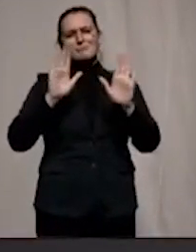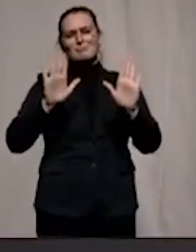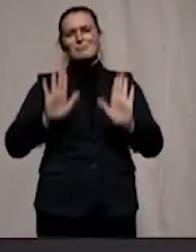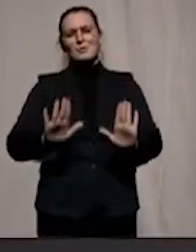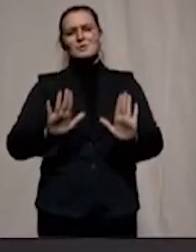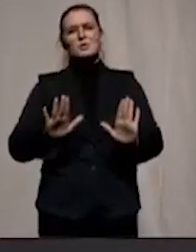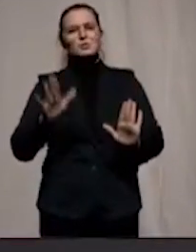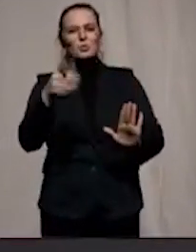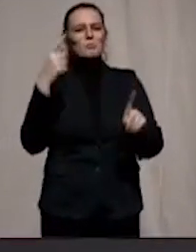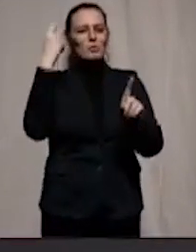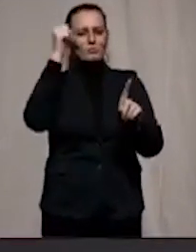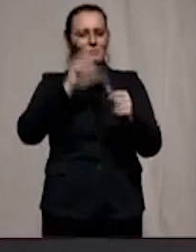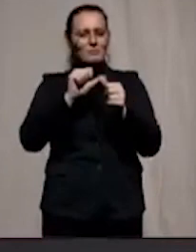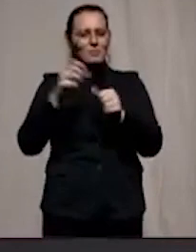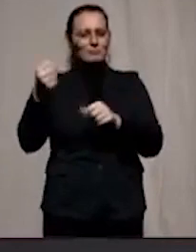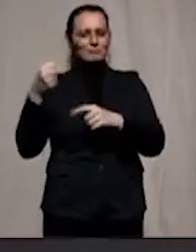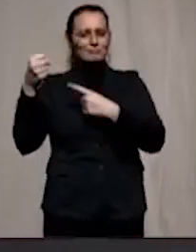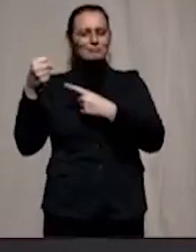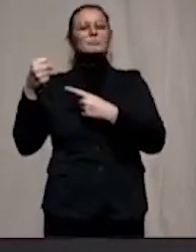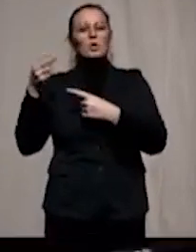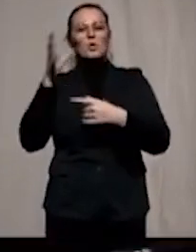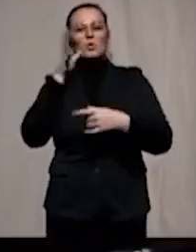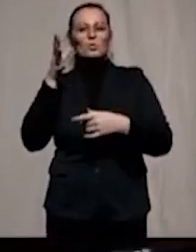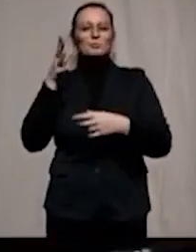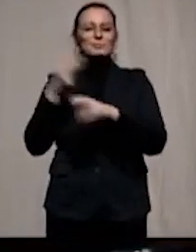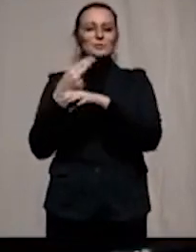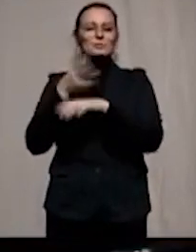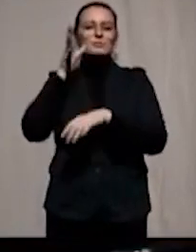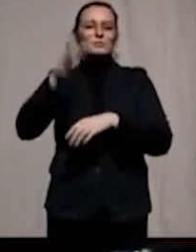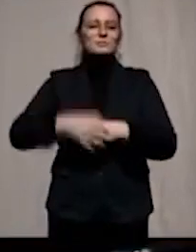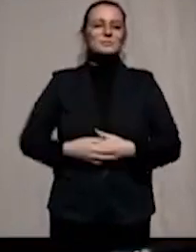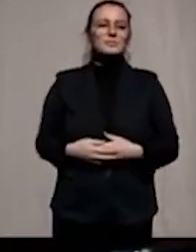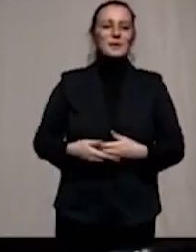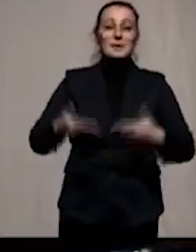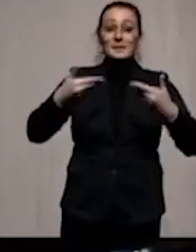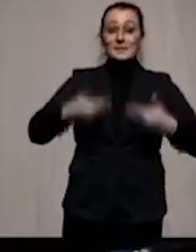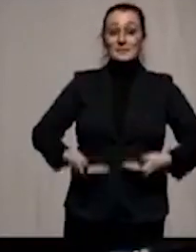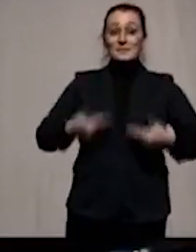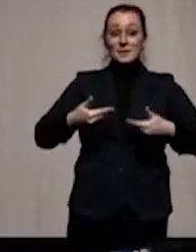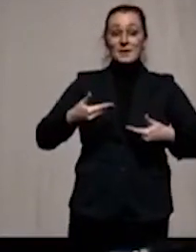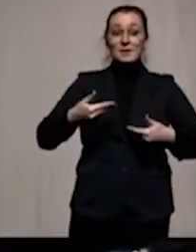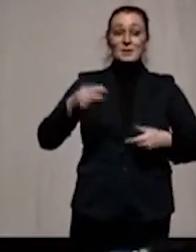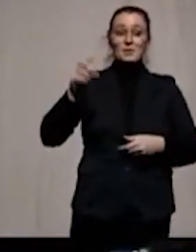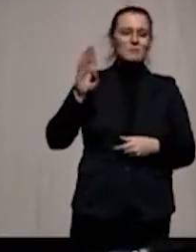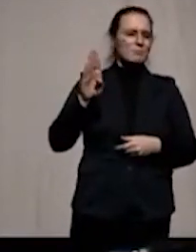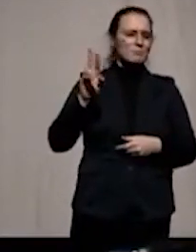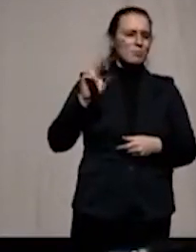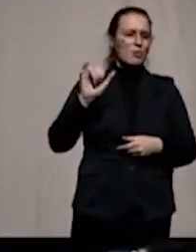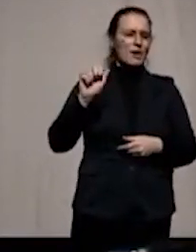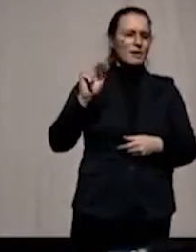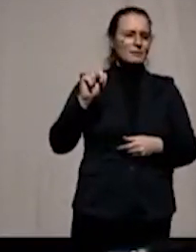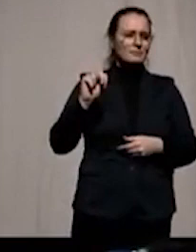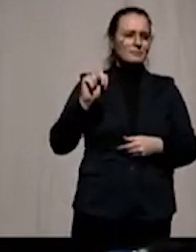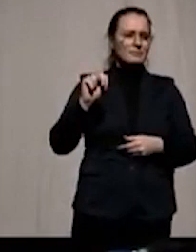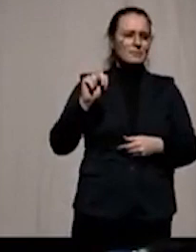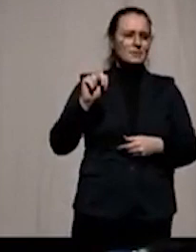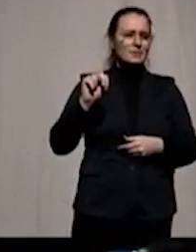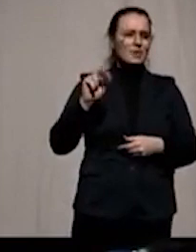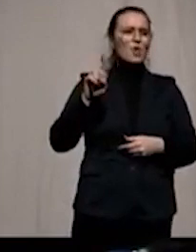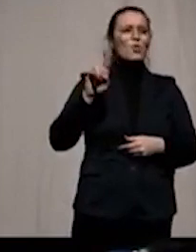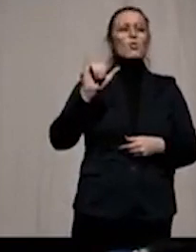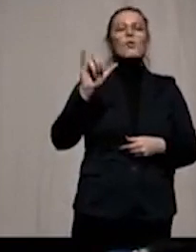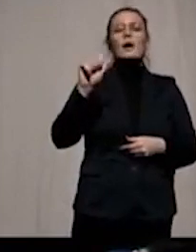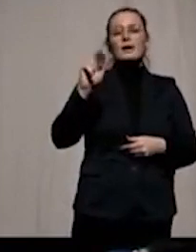of our exercises today. Yes, my name is Ryan Gannon. My pronouns are he, him. And what I'm hoping